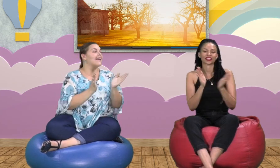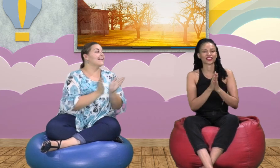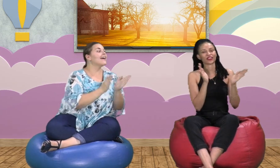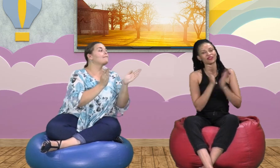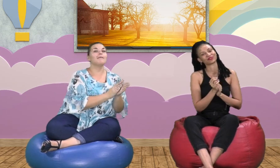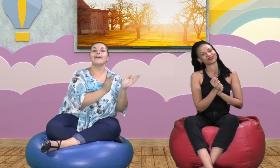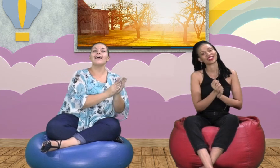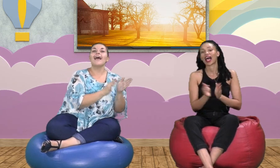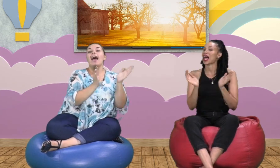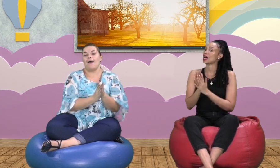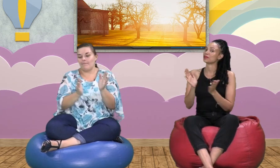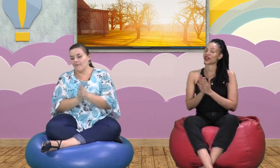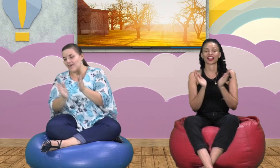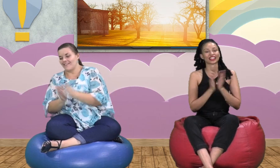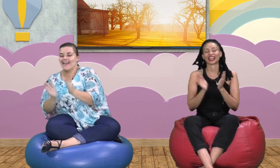birthday,